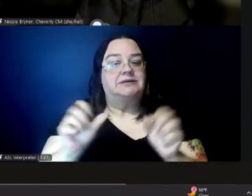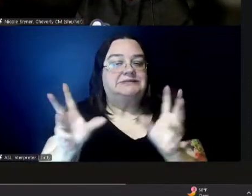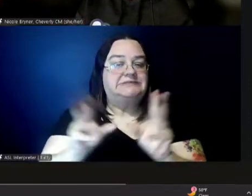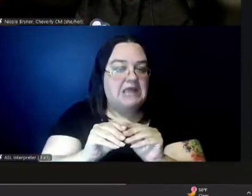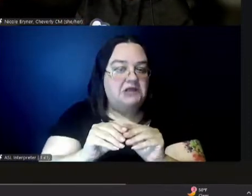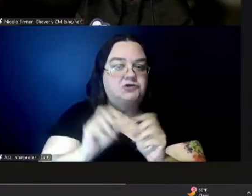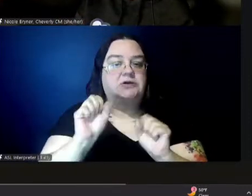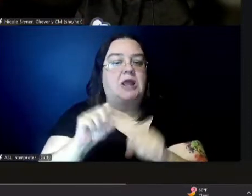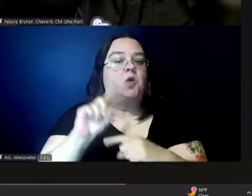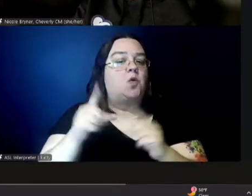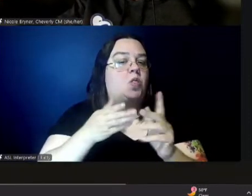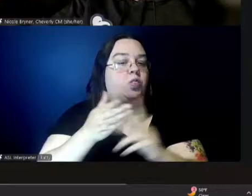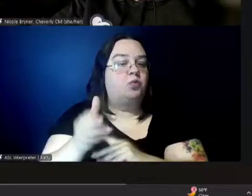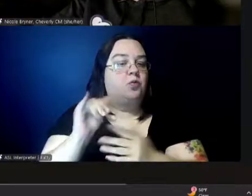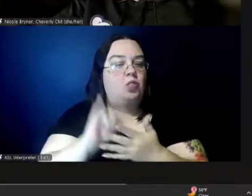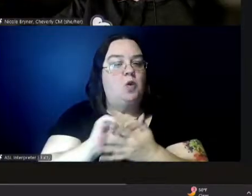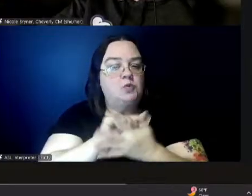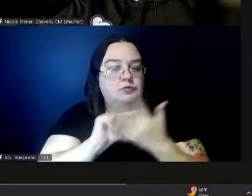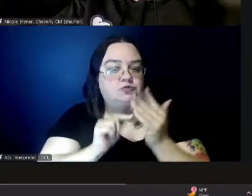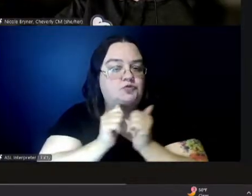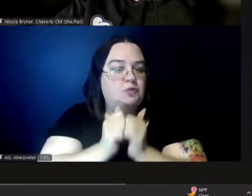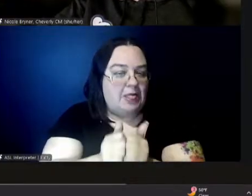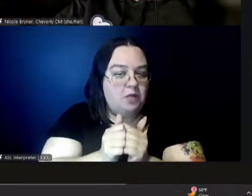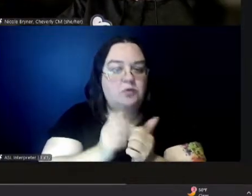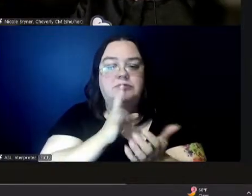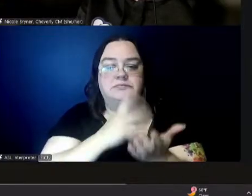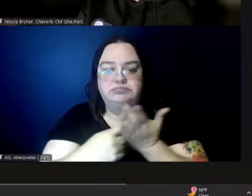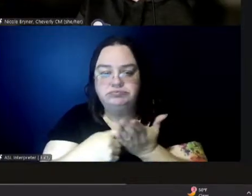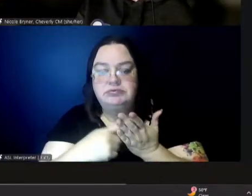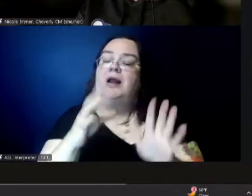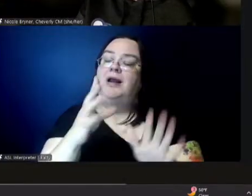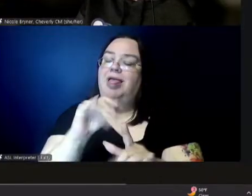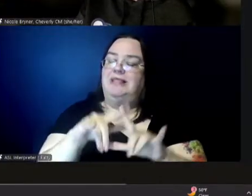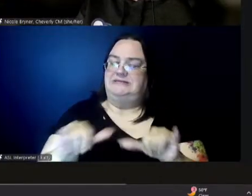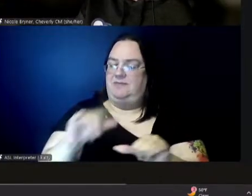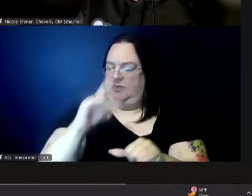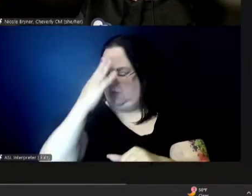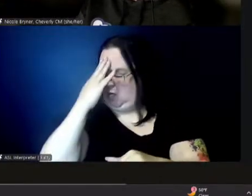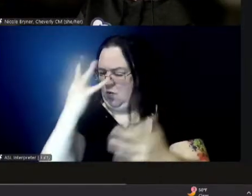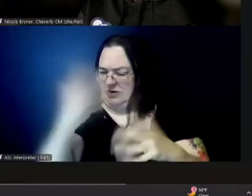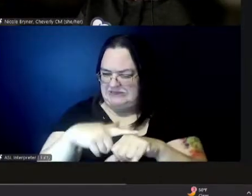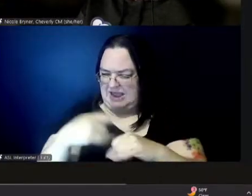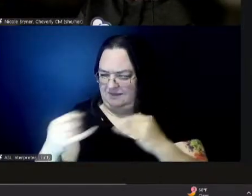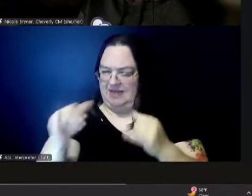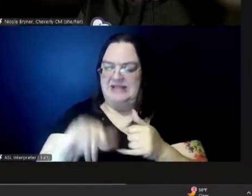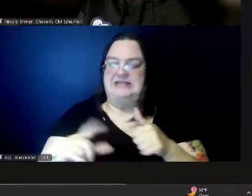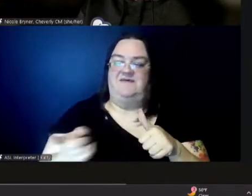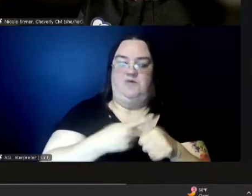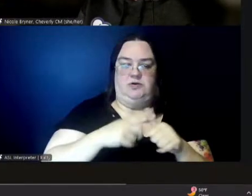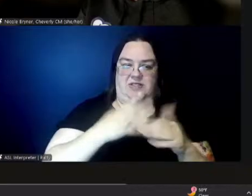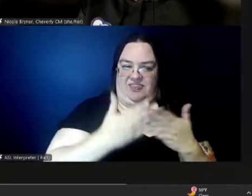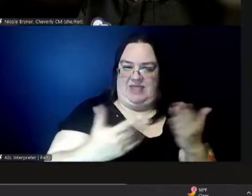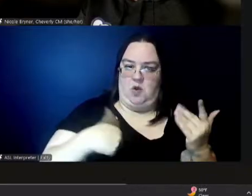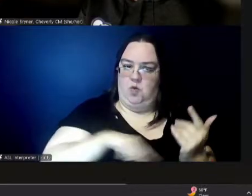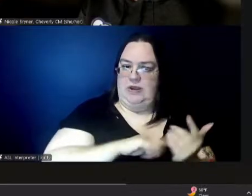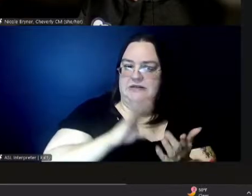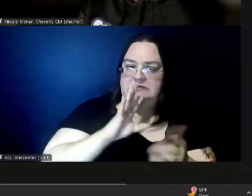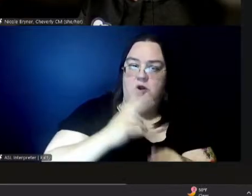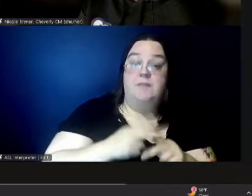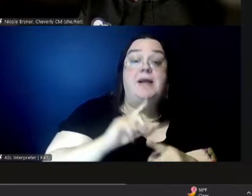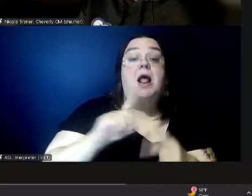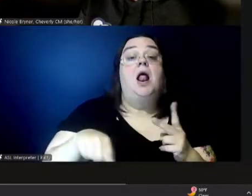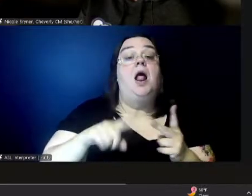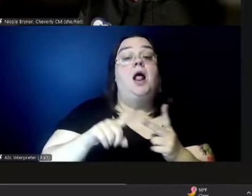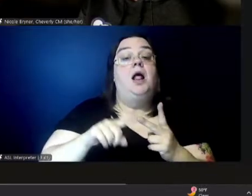discuss. And once we know the timeline, we can figure that out. So that's the first topic of conversation. The other thing we talked about last night was